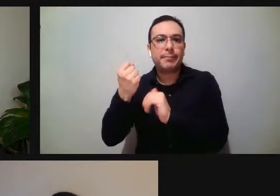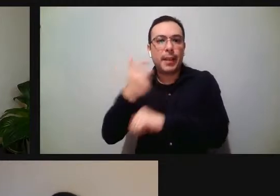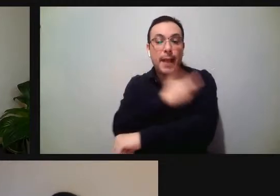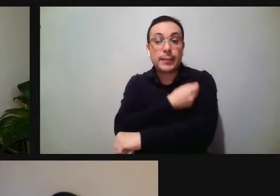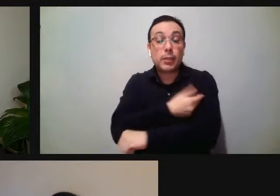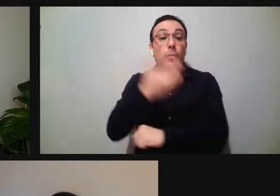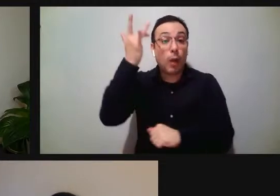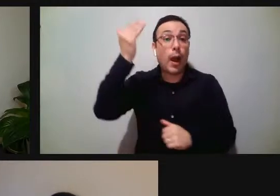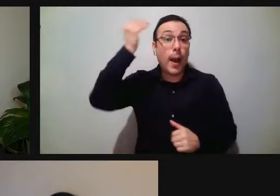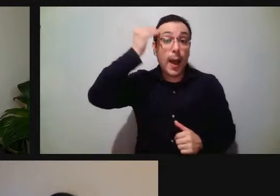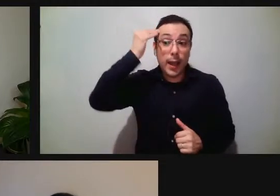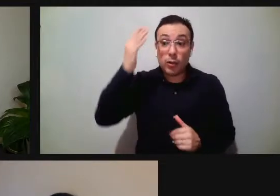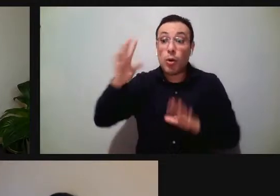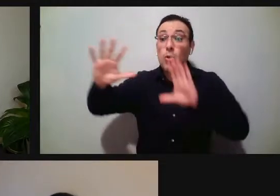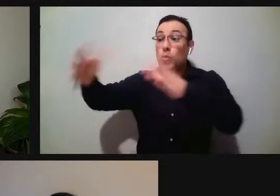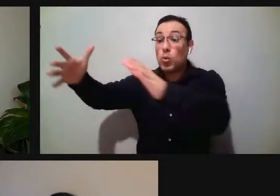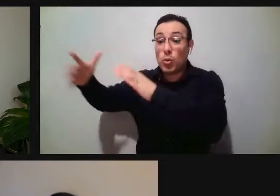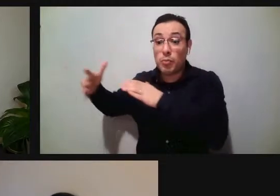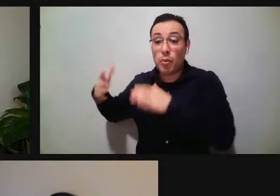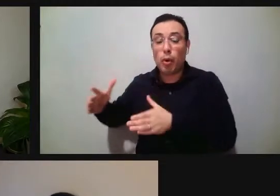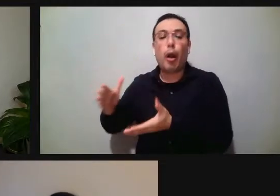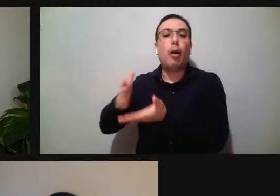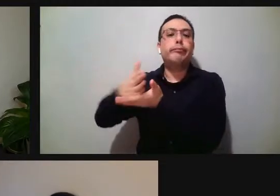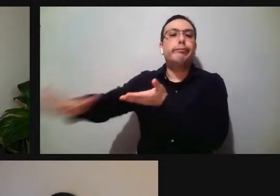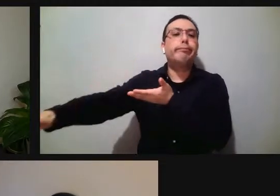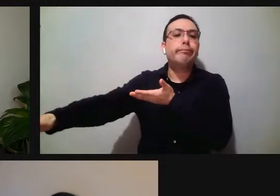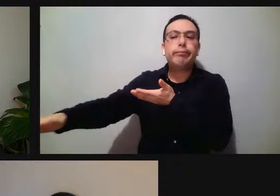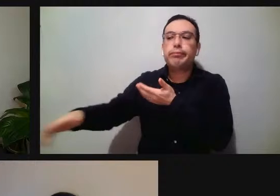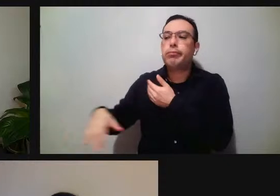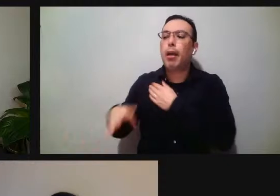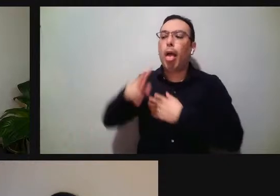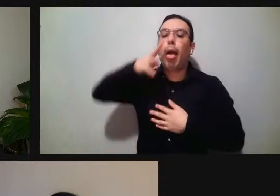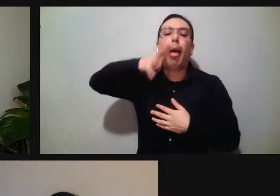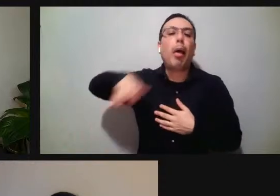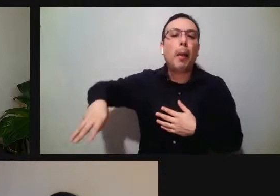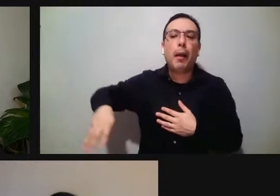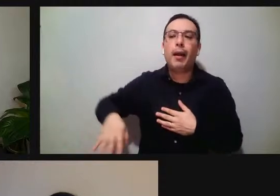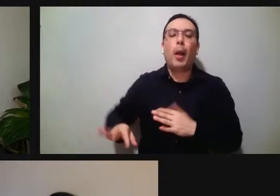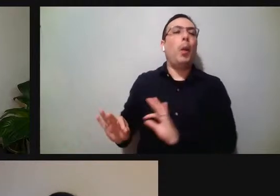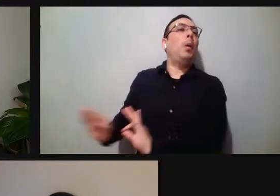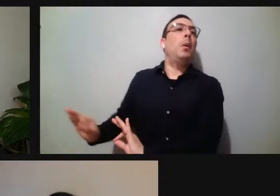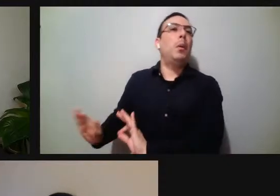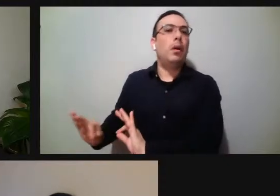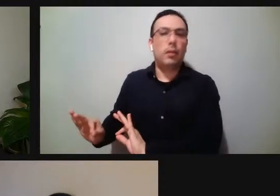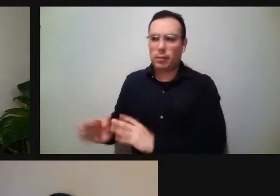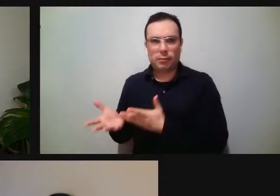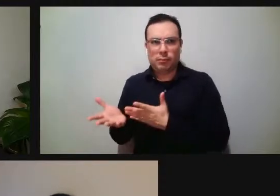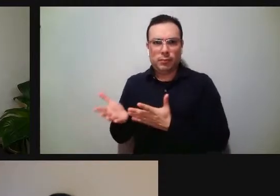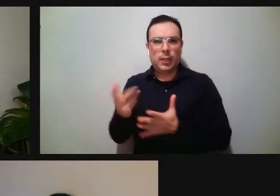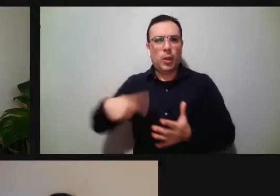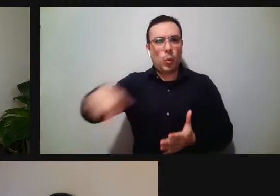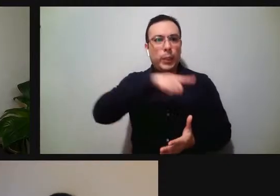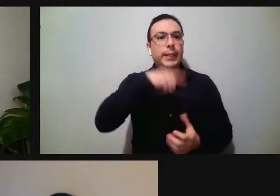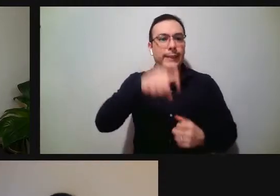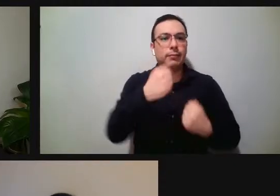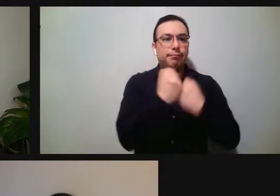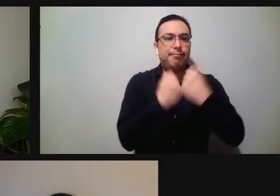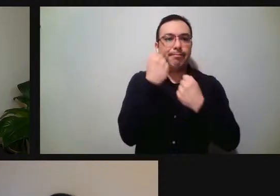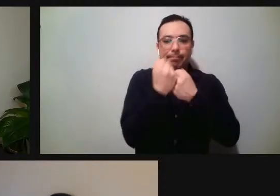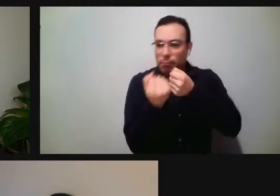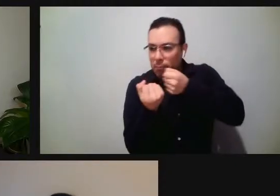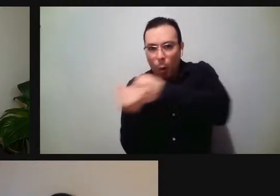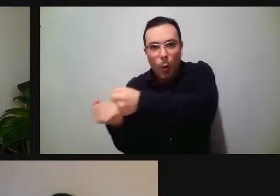people not having access. And so I do think we all have to kind of work to make sure that happens. There are a lot of